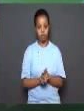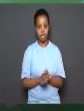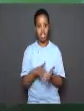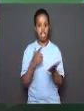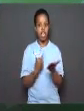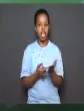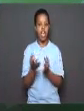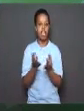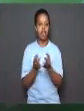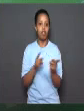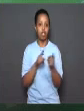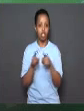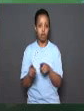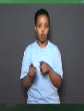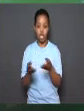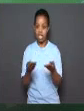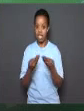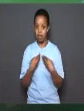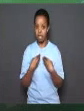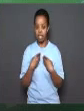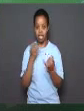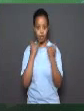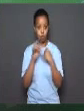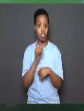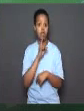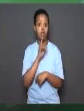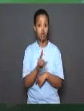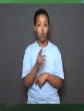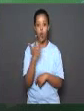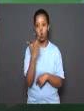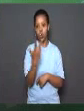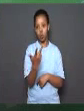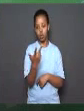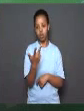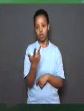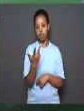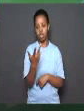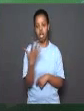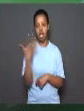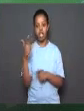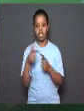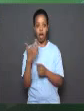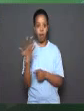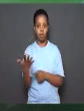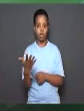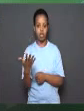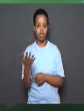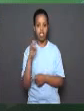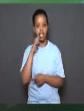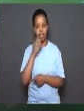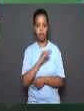This definition provides us with 3 of the 5 properties of